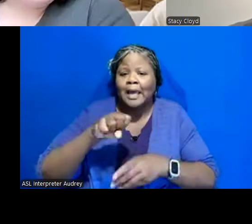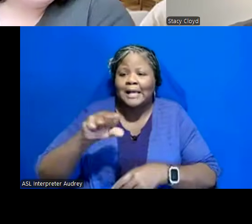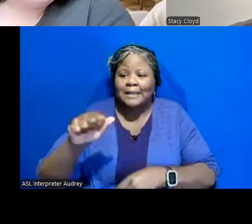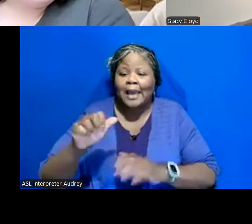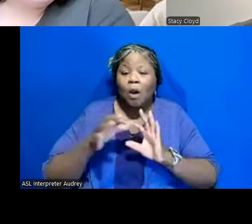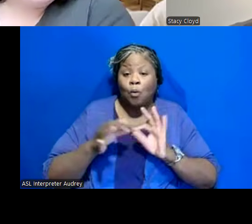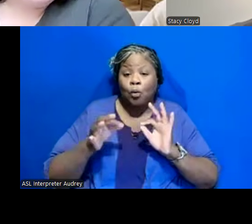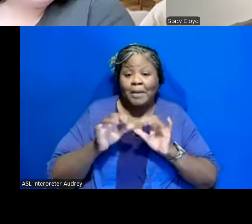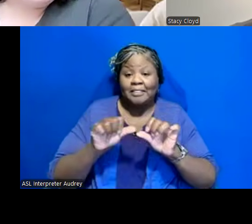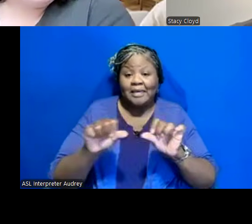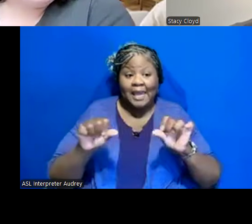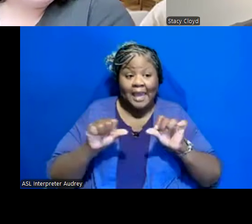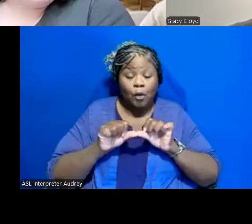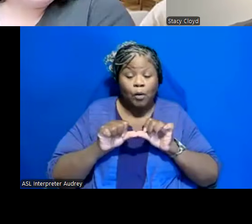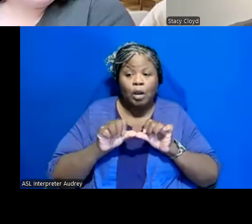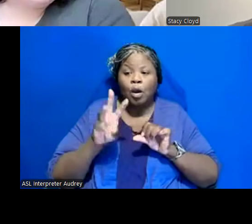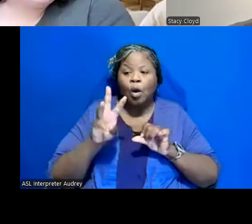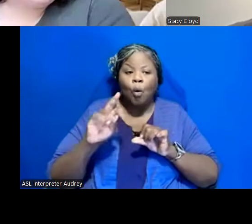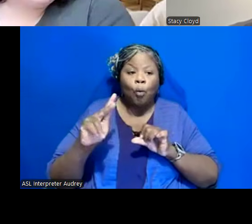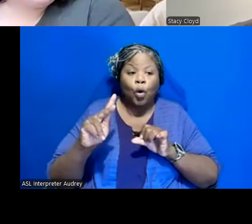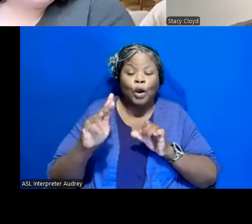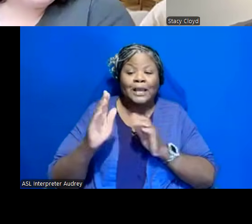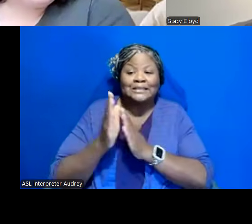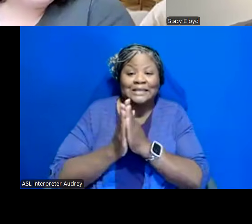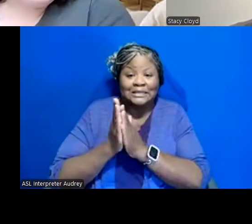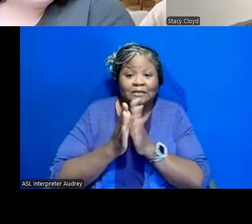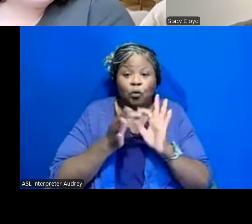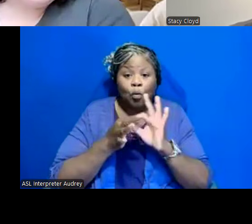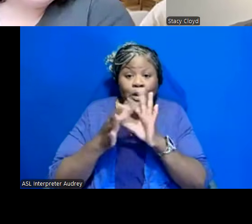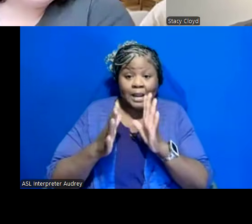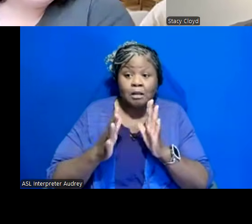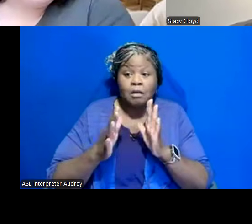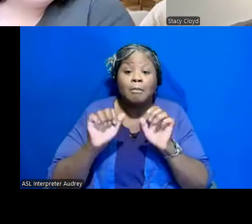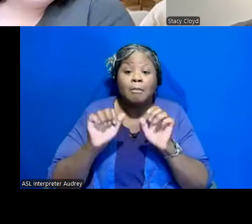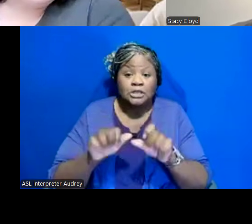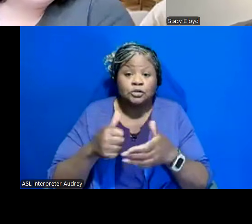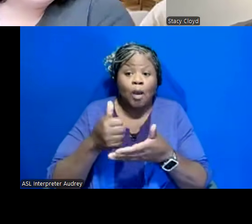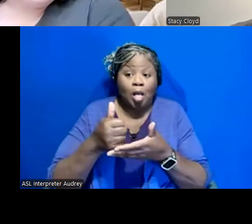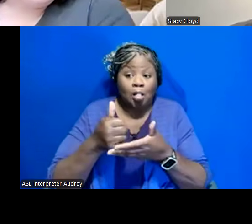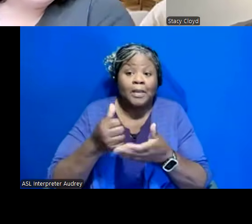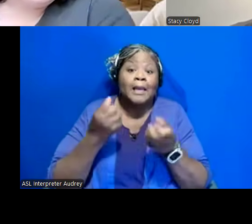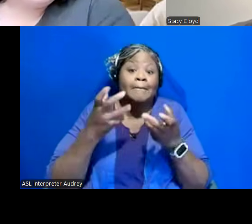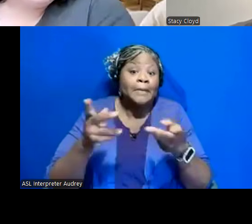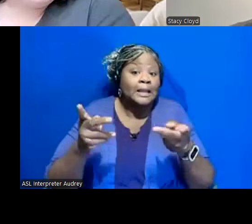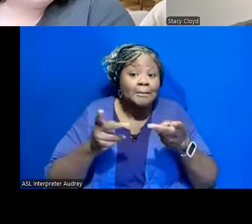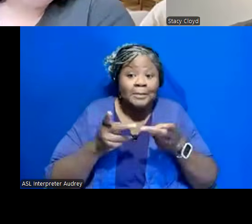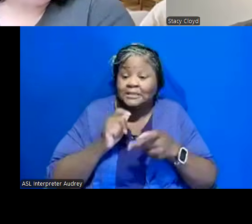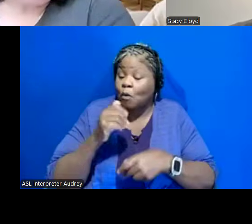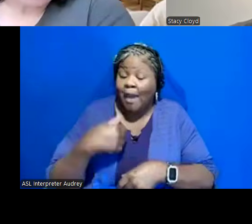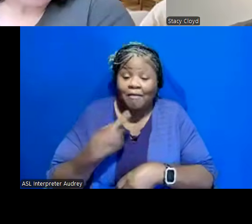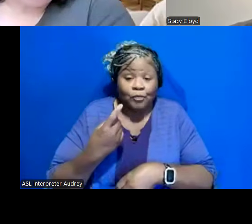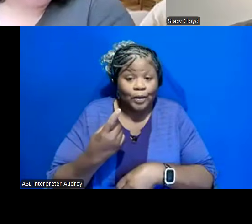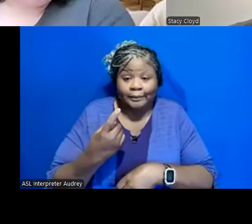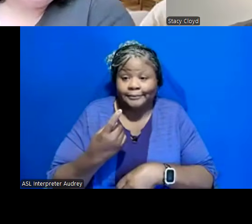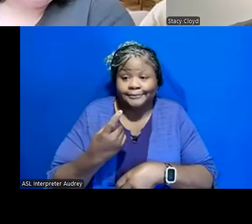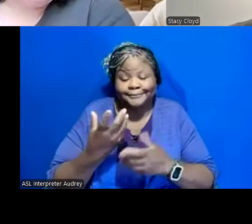mention the Area Work Incentives Coordinator as a potential help, but I will also note that in many places there is no Area Work Incentives